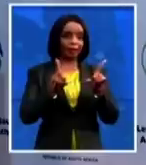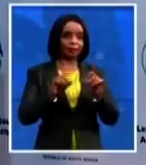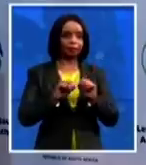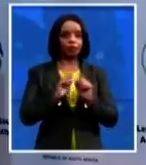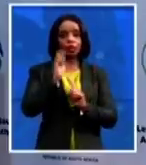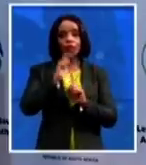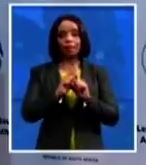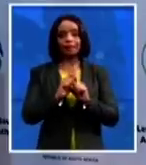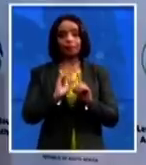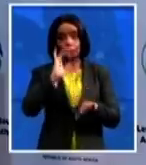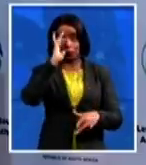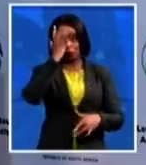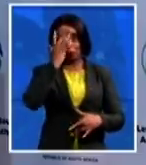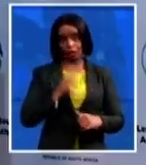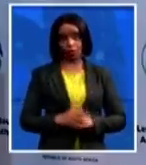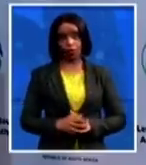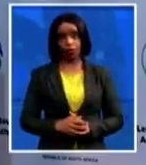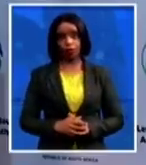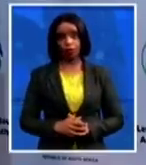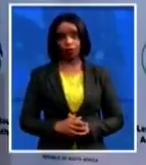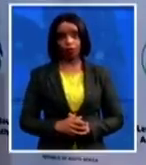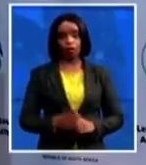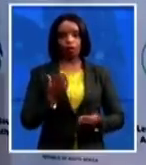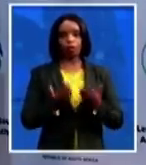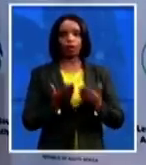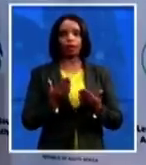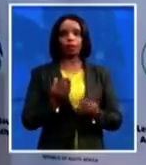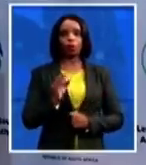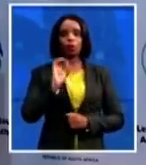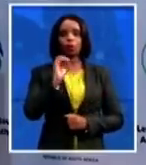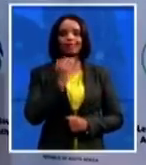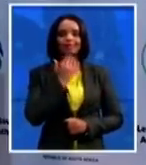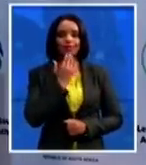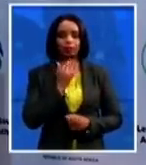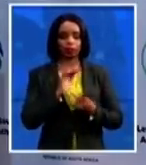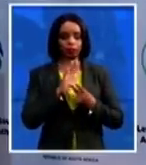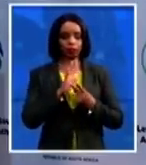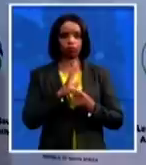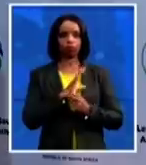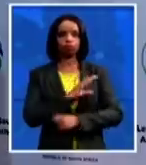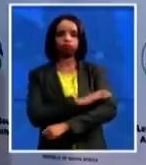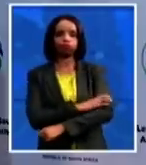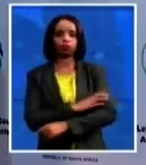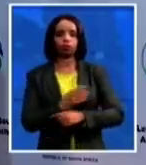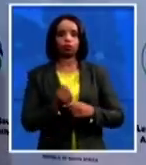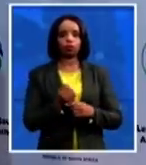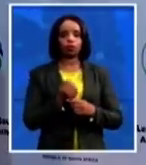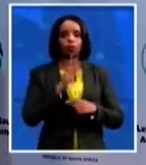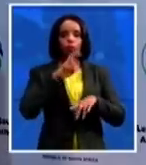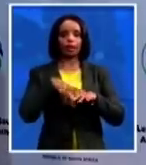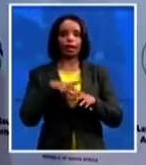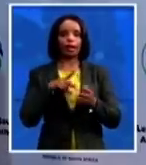with sugar in your system, and a lot of dietary requirements is in a better